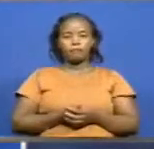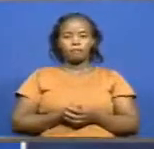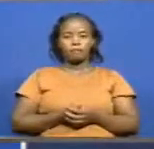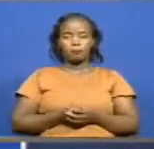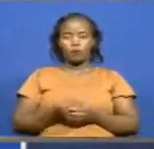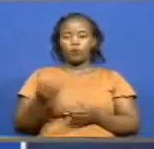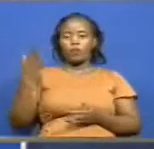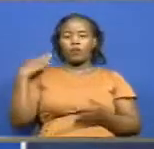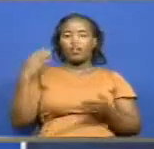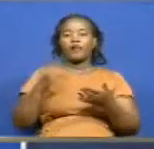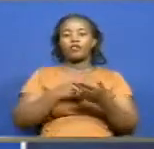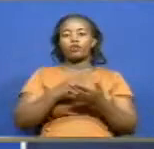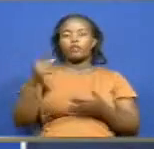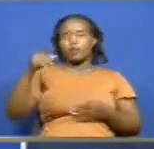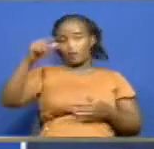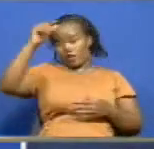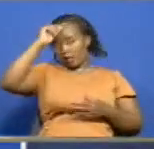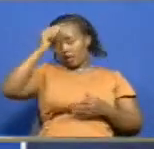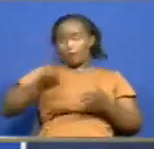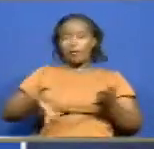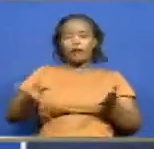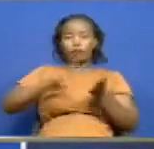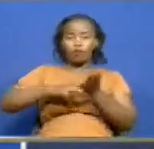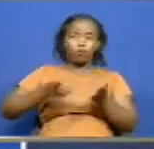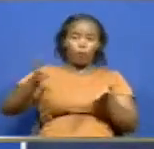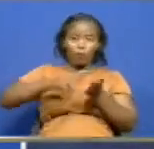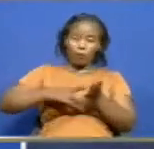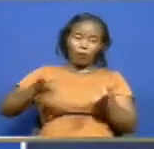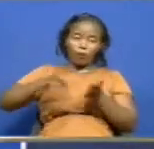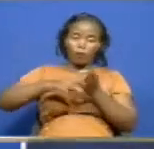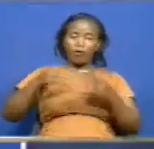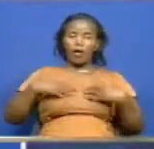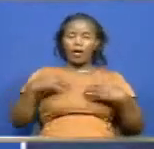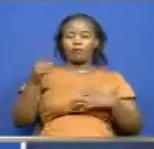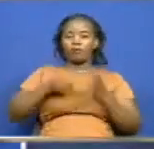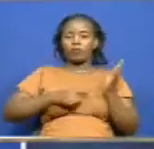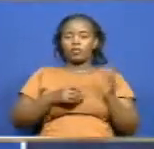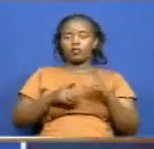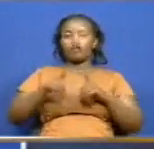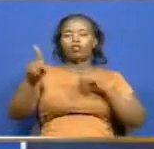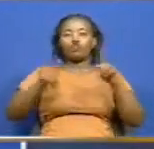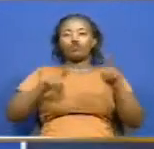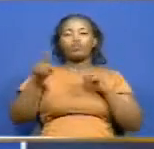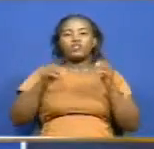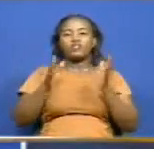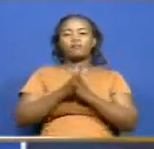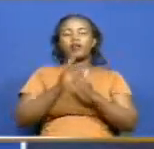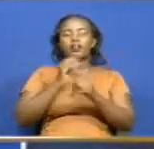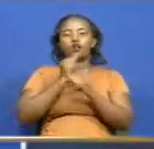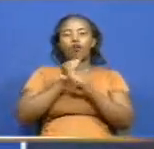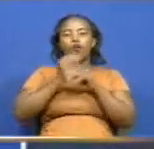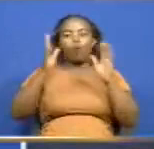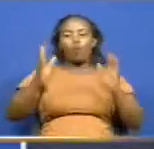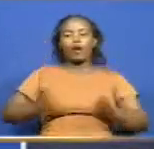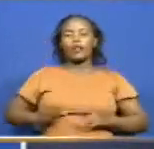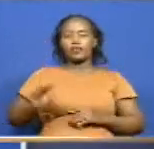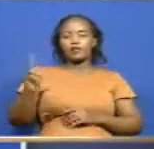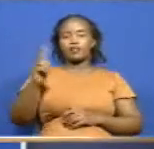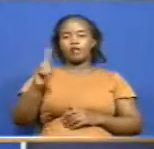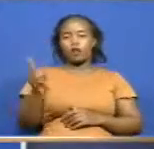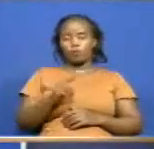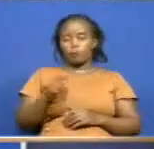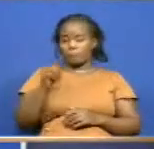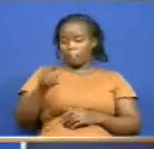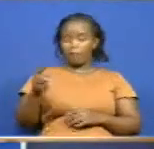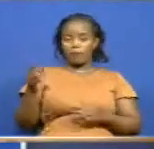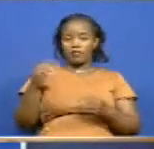Last week, the government rolled out a 10-day drive to offer COVID-19 jabs to the tourism and hospitality workers in Nairobi before rolling out the exercise in